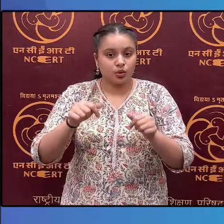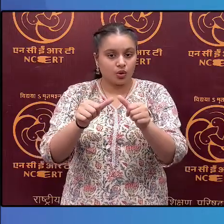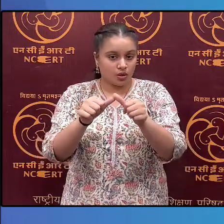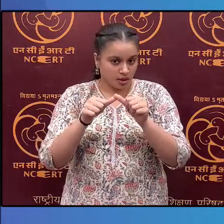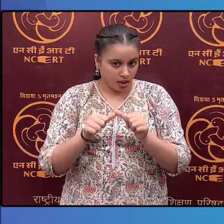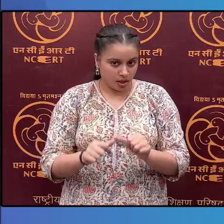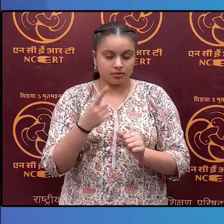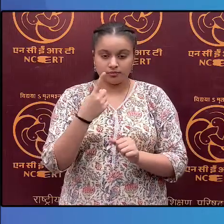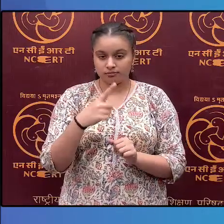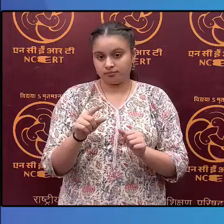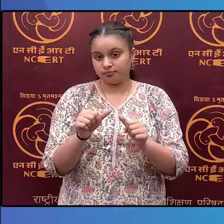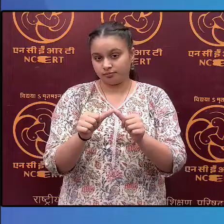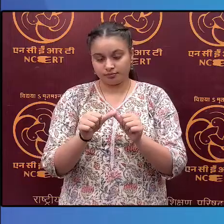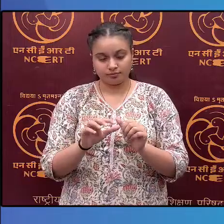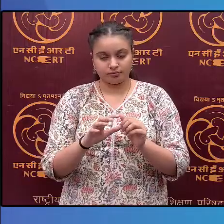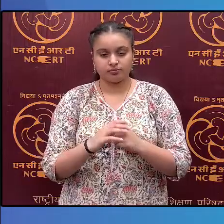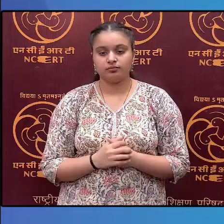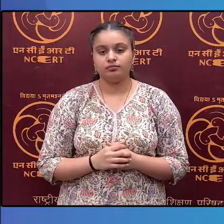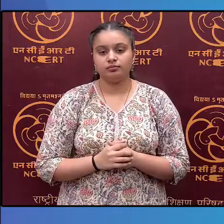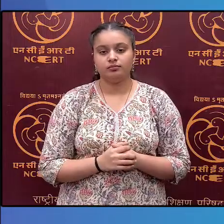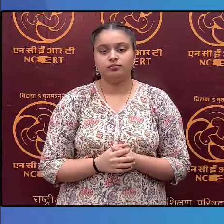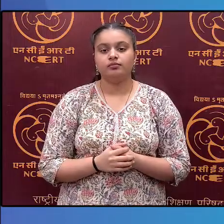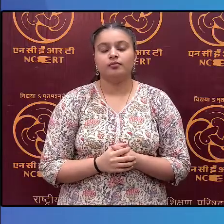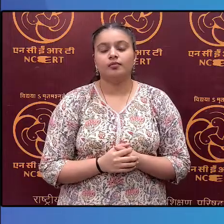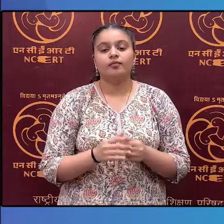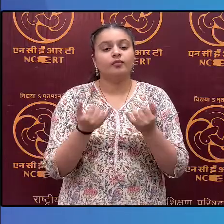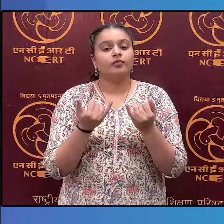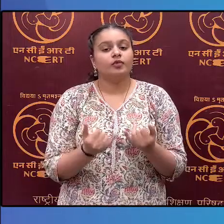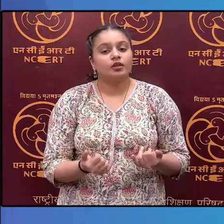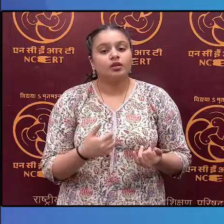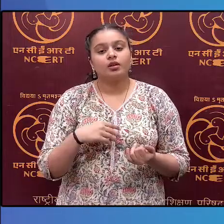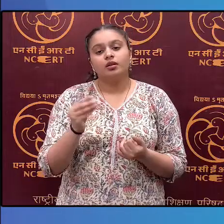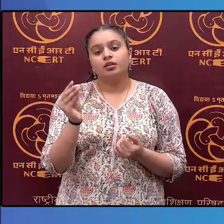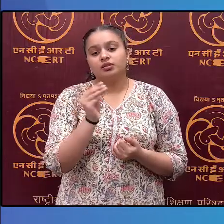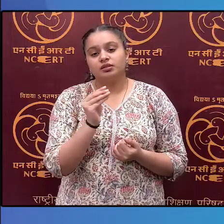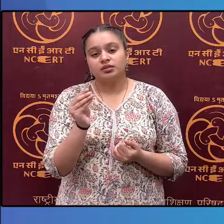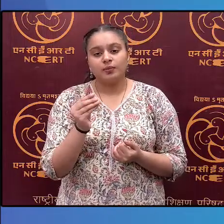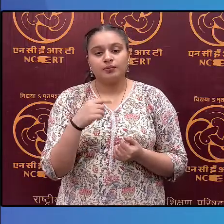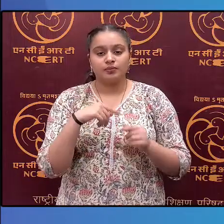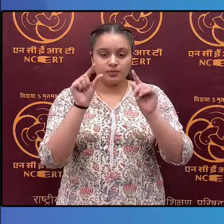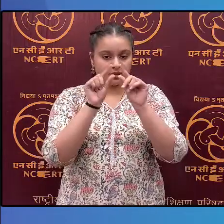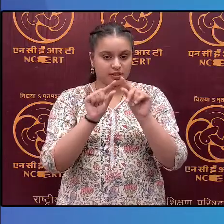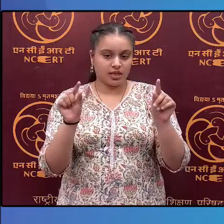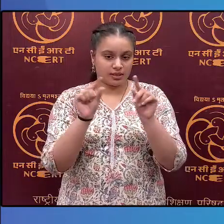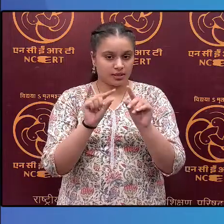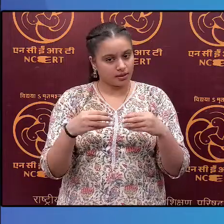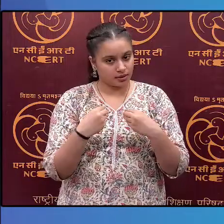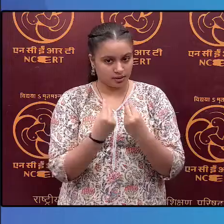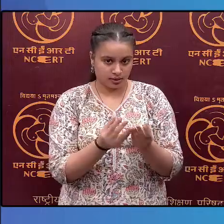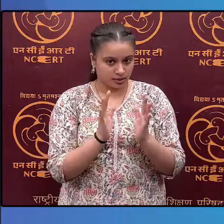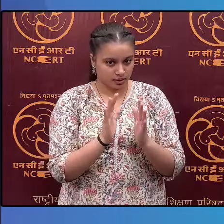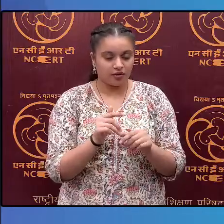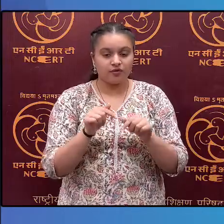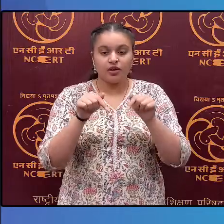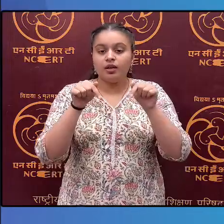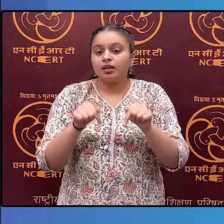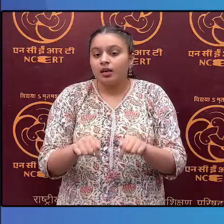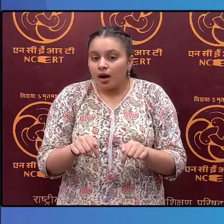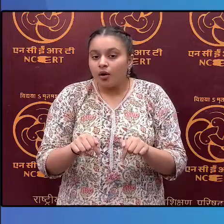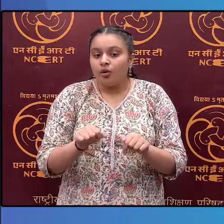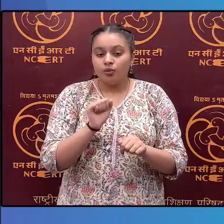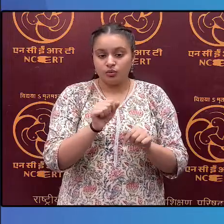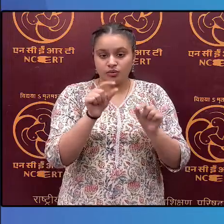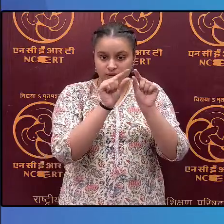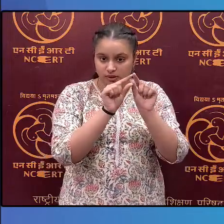correctly also. Now, ma'am, I will give you certain sentences. Okay. Now you have to figure out whether